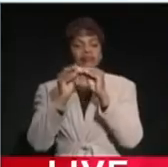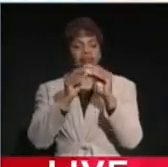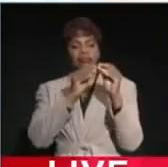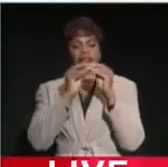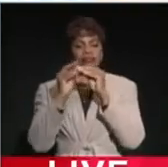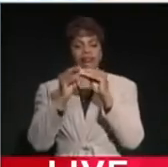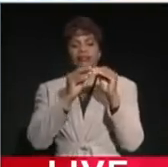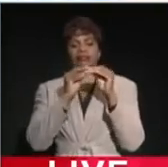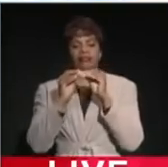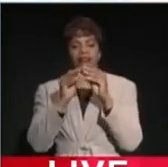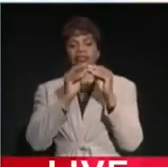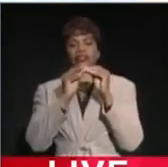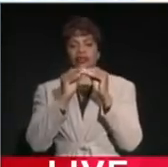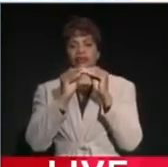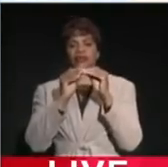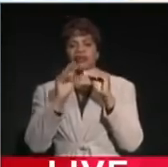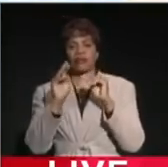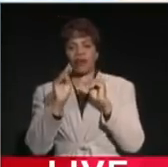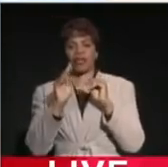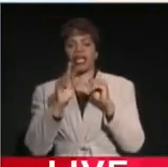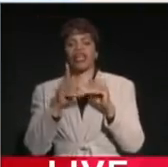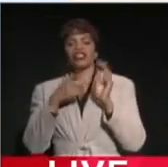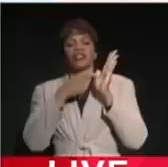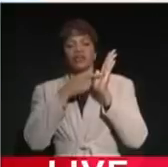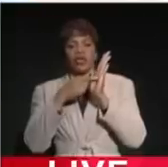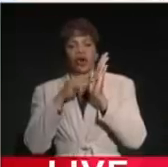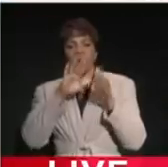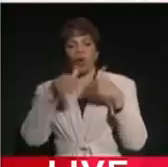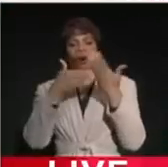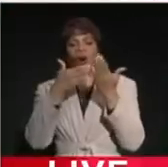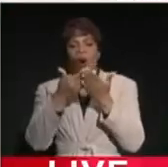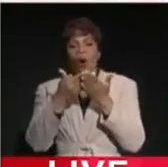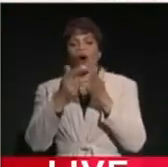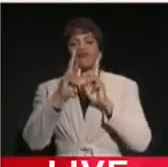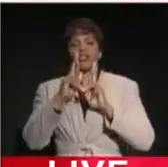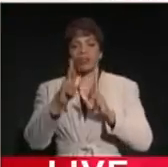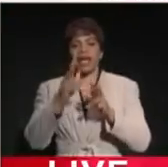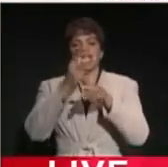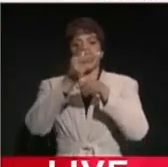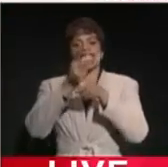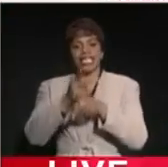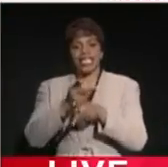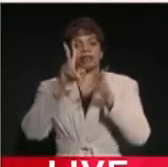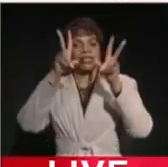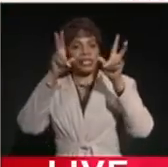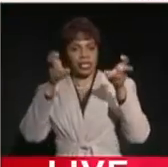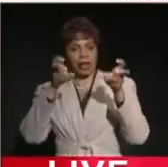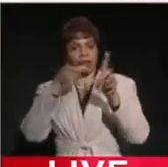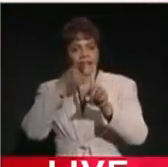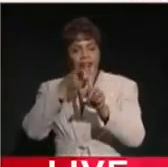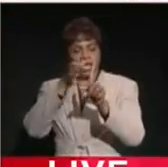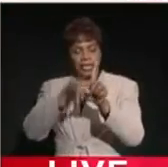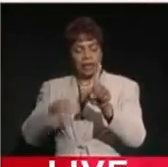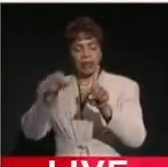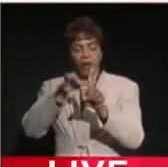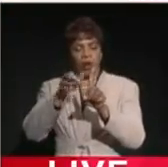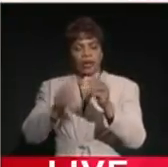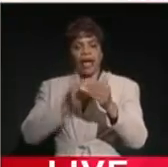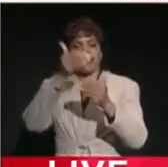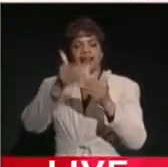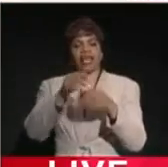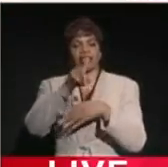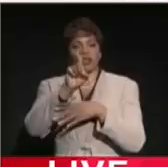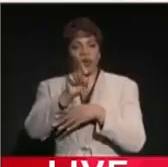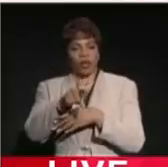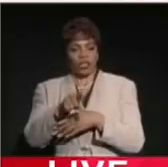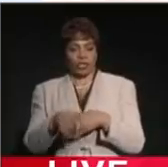We really do need to keep on time, so we'll show all of us respect and just keep to the subject at matter. Diafla Javlin has the next question. Well, I'm